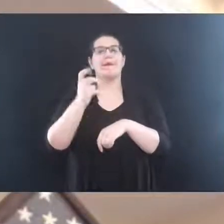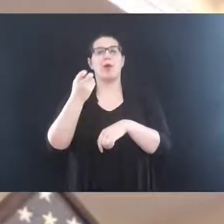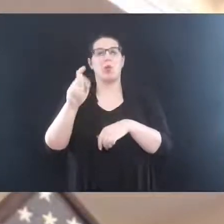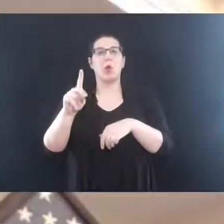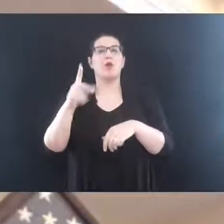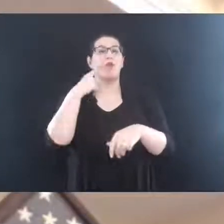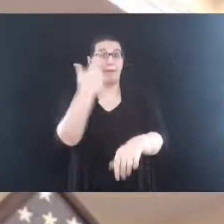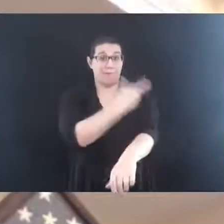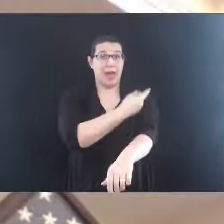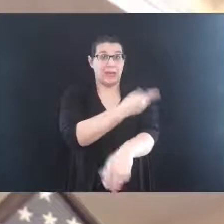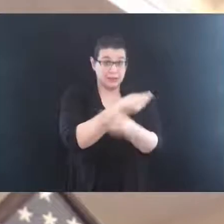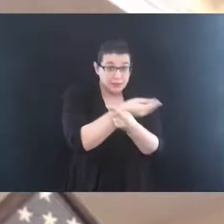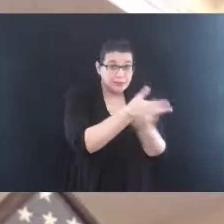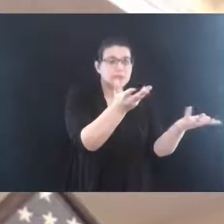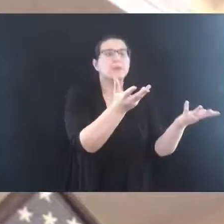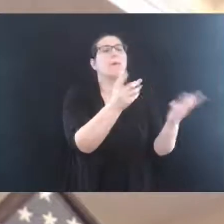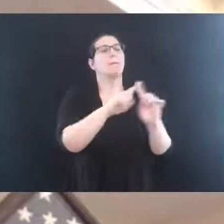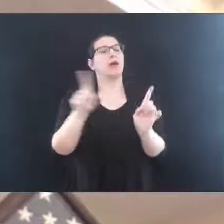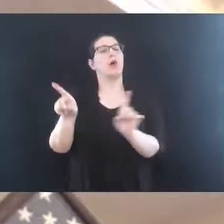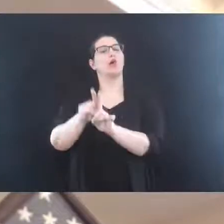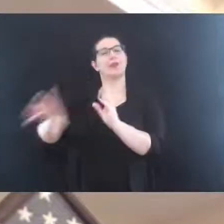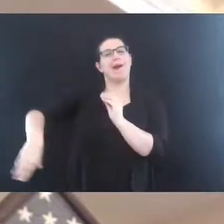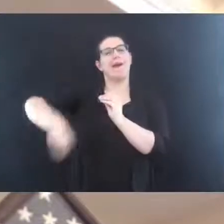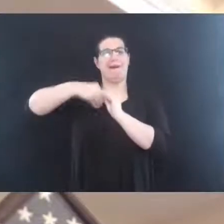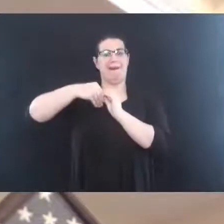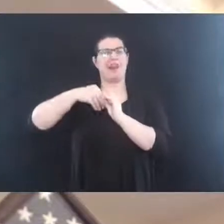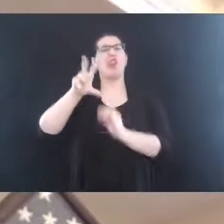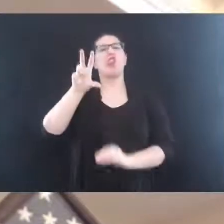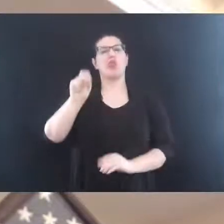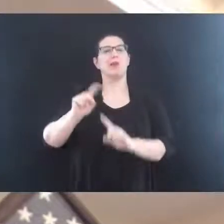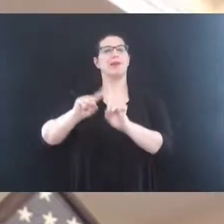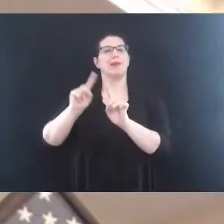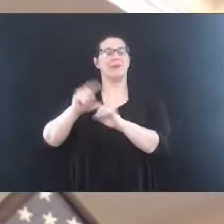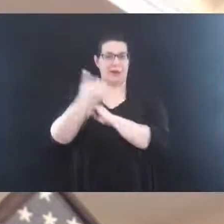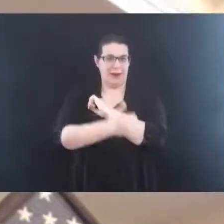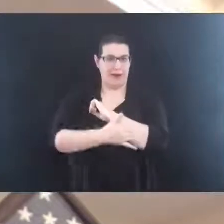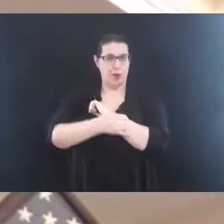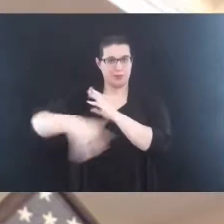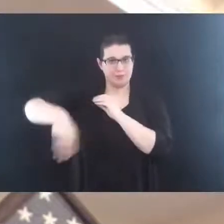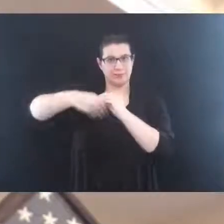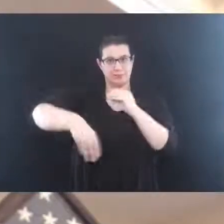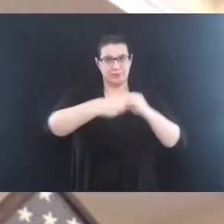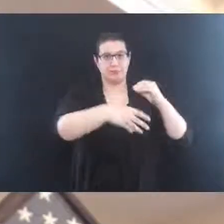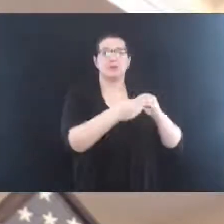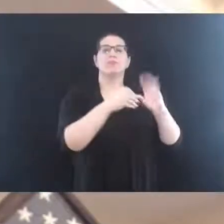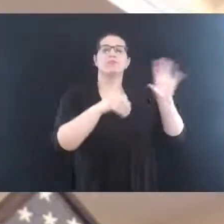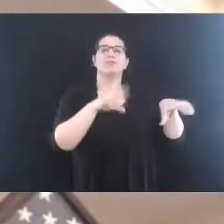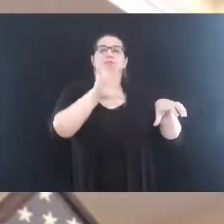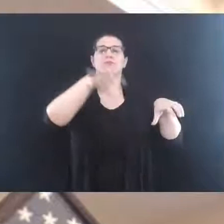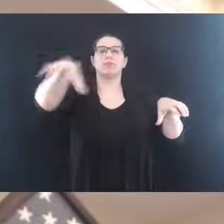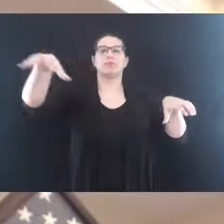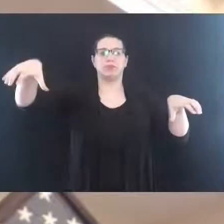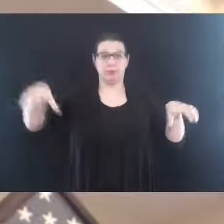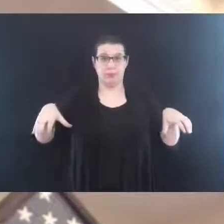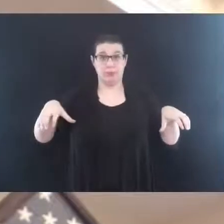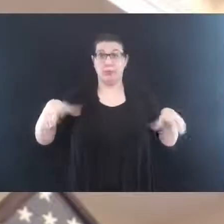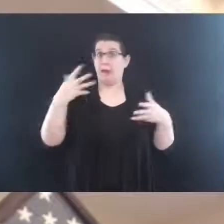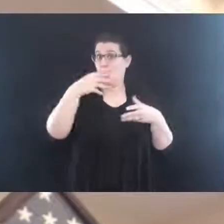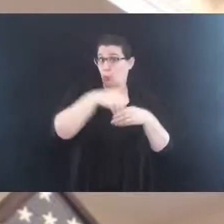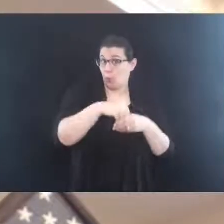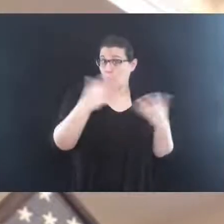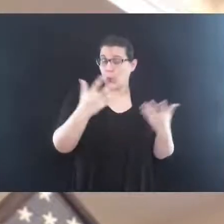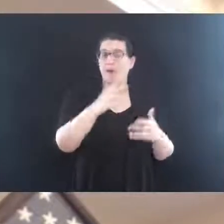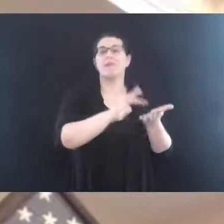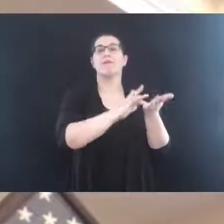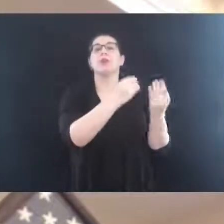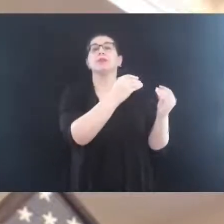increase in 30 additional counties, additional access points to include pharmacies,